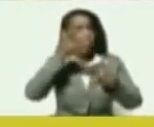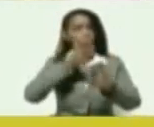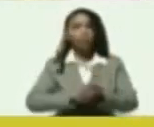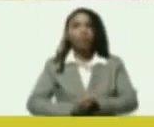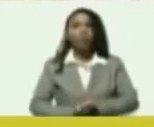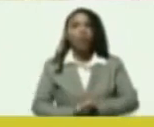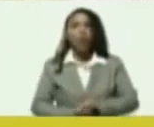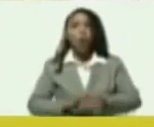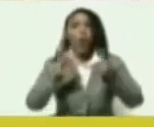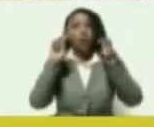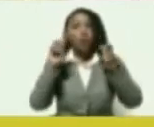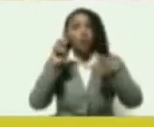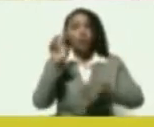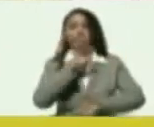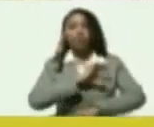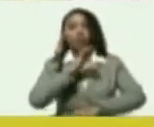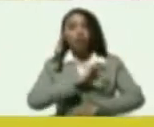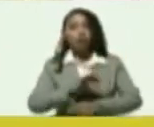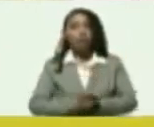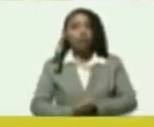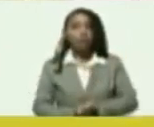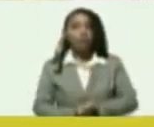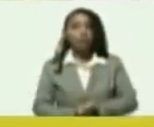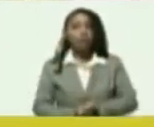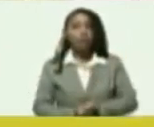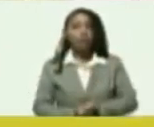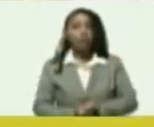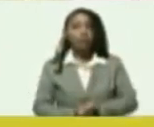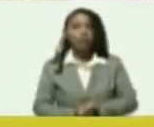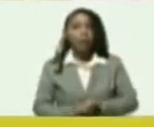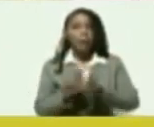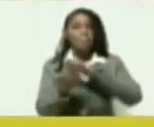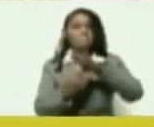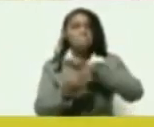training, education, a new socialism